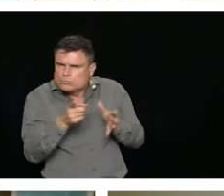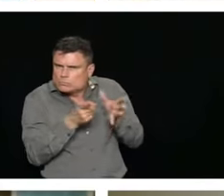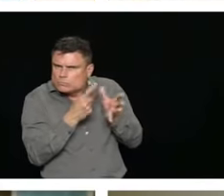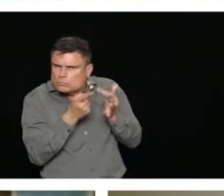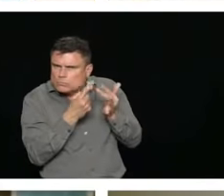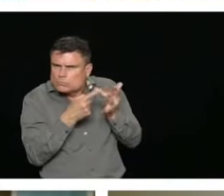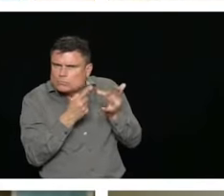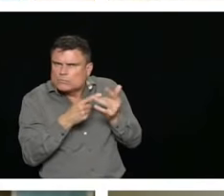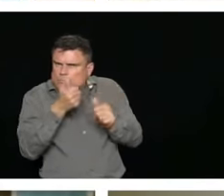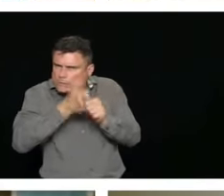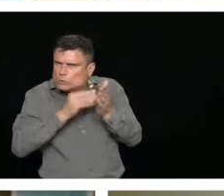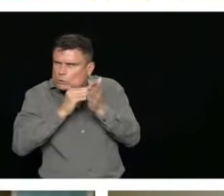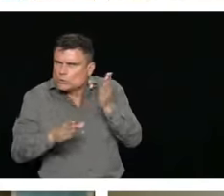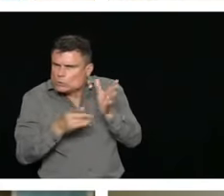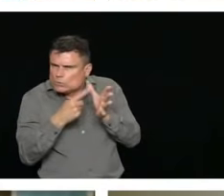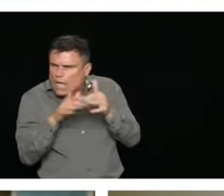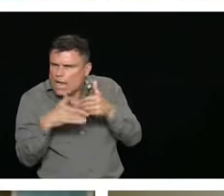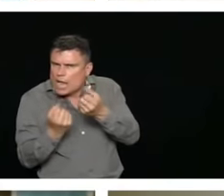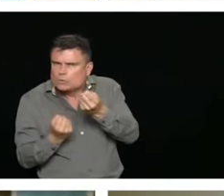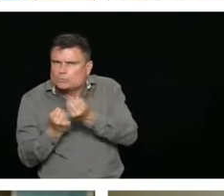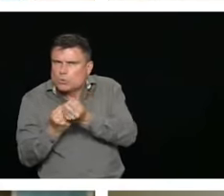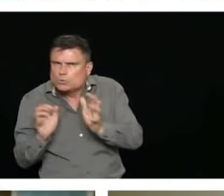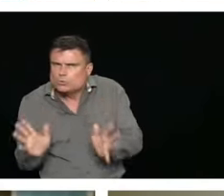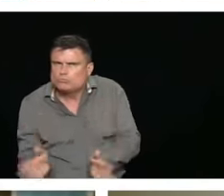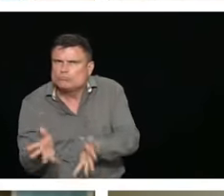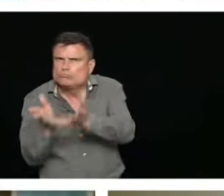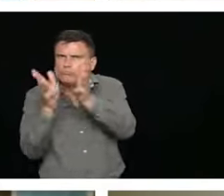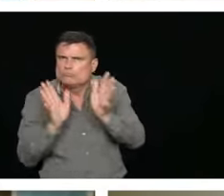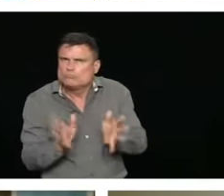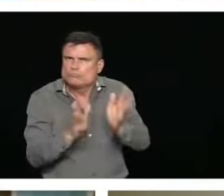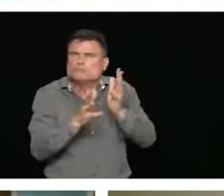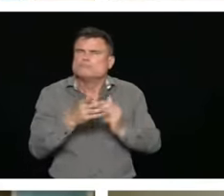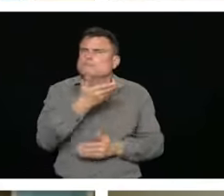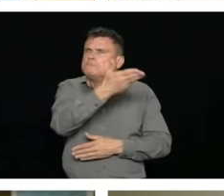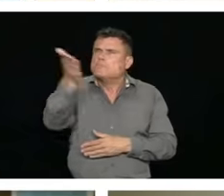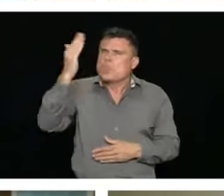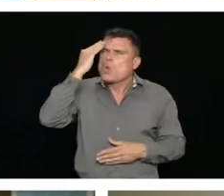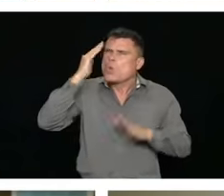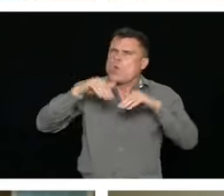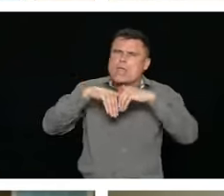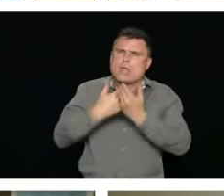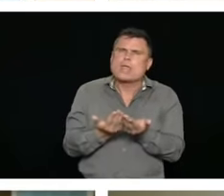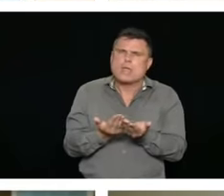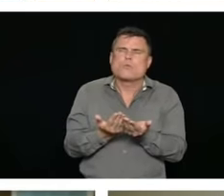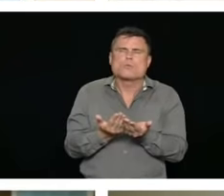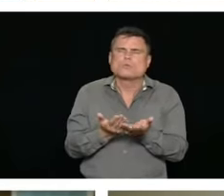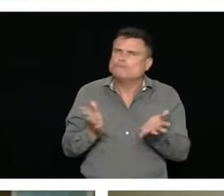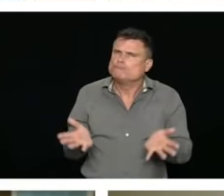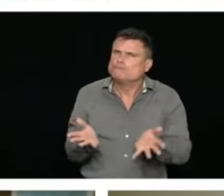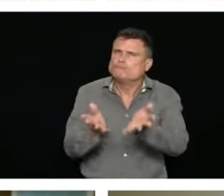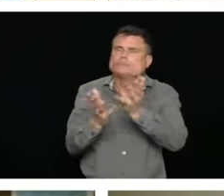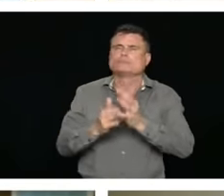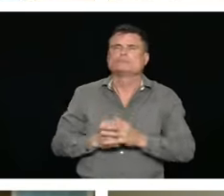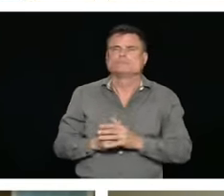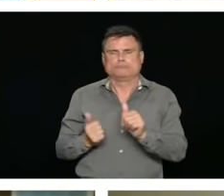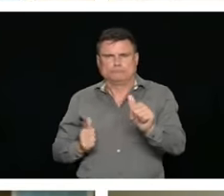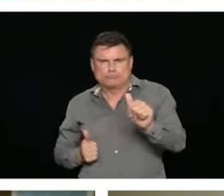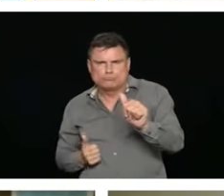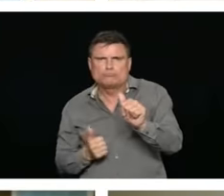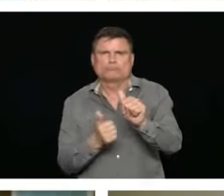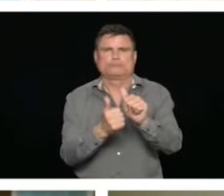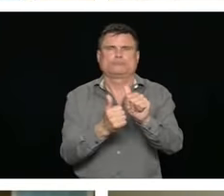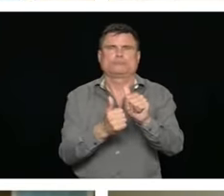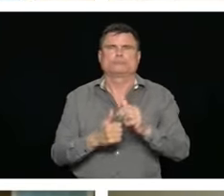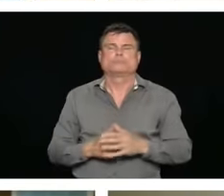and teachers know how to do that again. I would say, though, that we're working with those districts that typically offer summer school to have summer